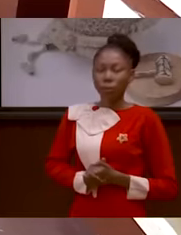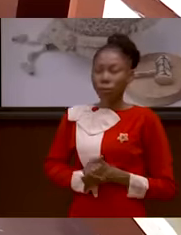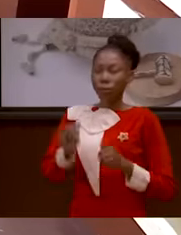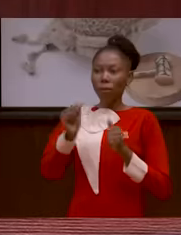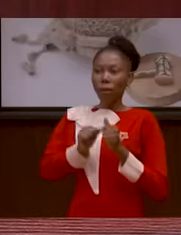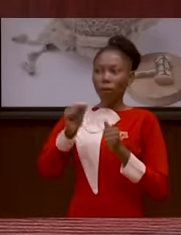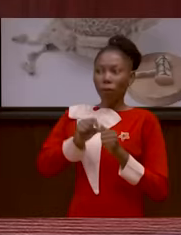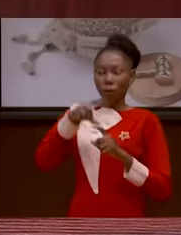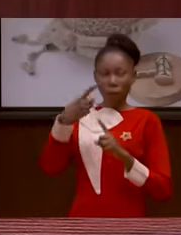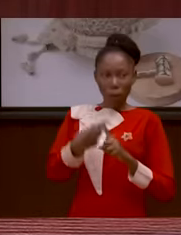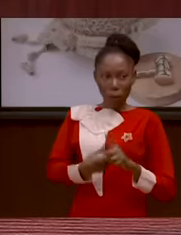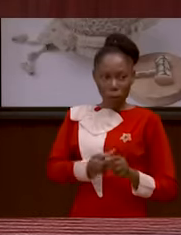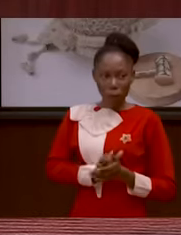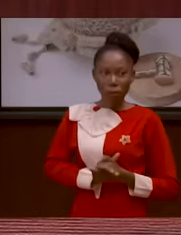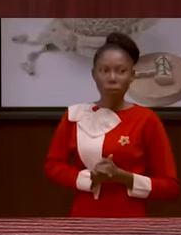Monthly upkeep.